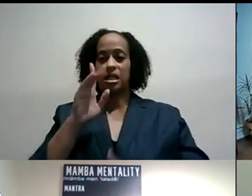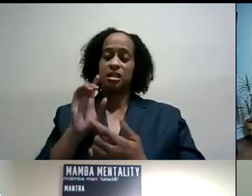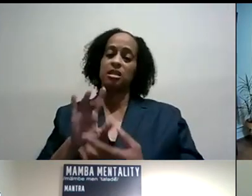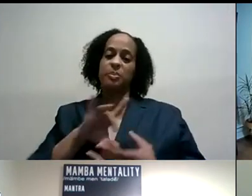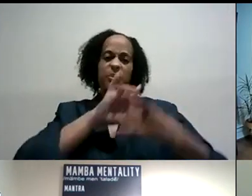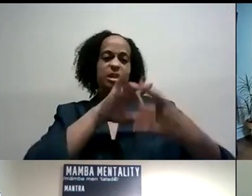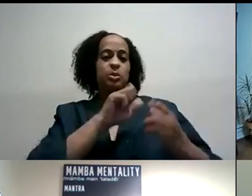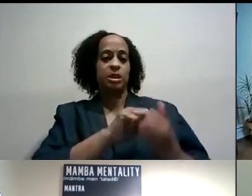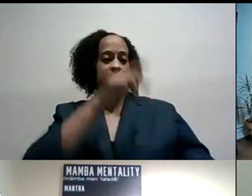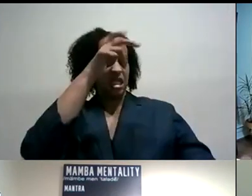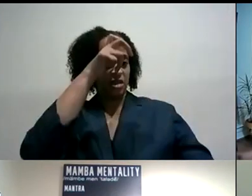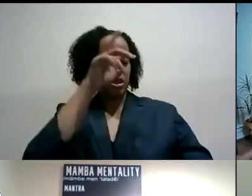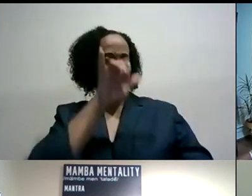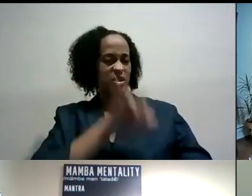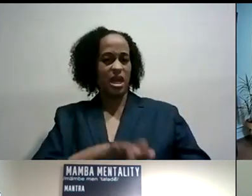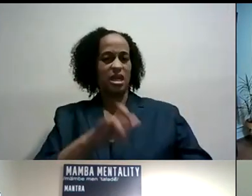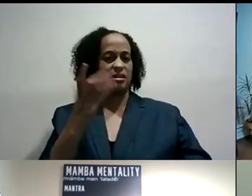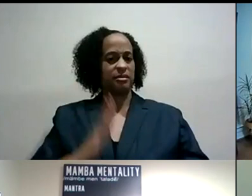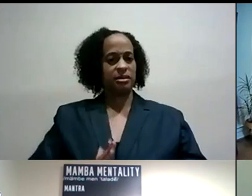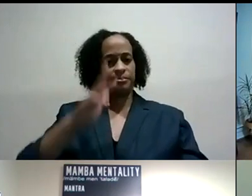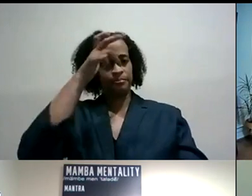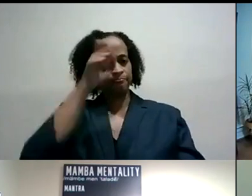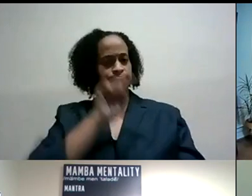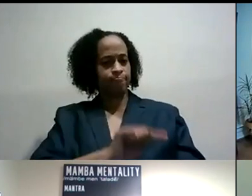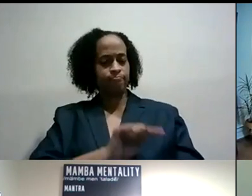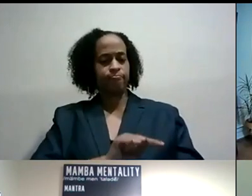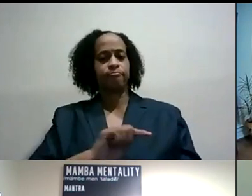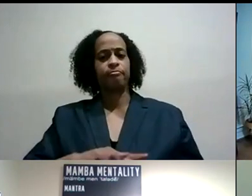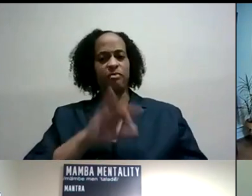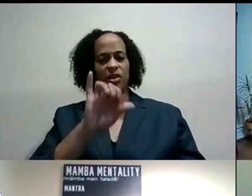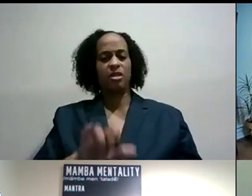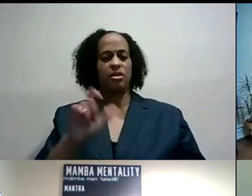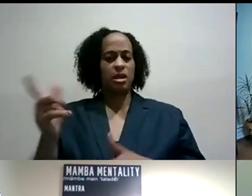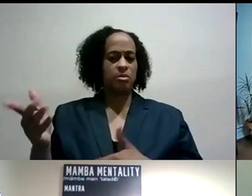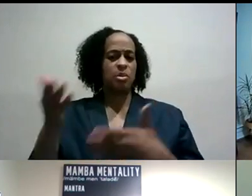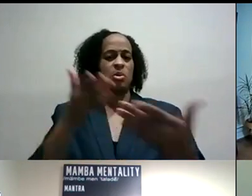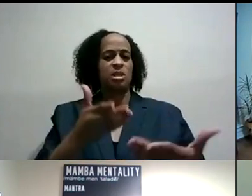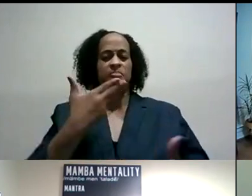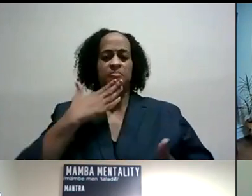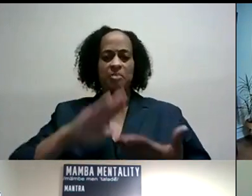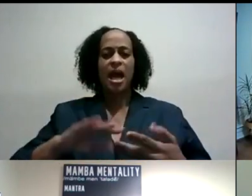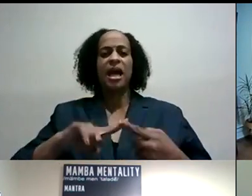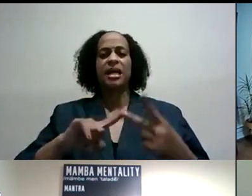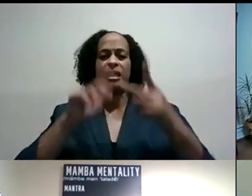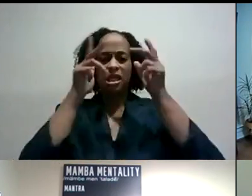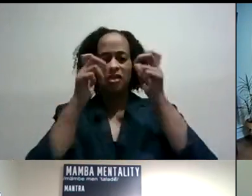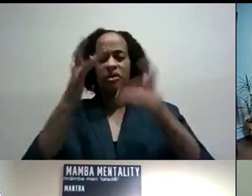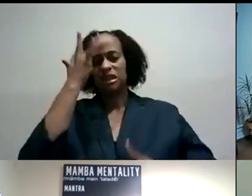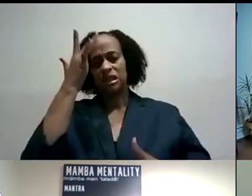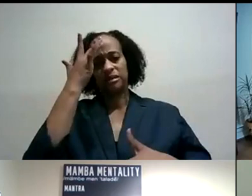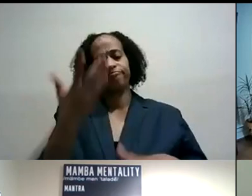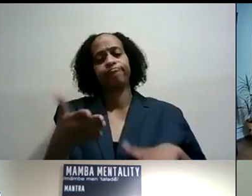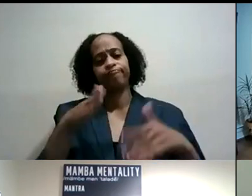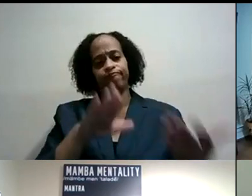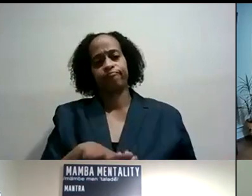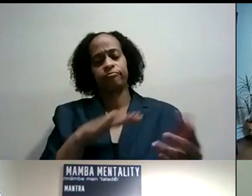devil. And it is that side of the devil's side. There's that side that brings bad and evil and sickness and death,